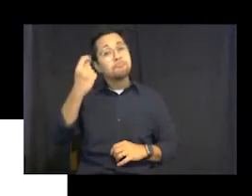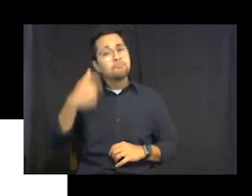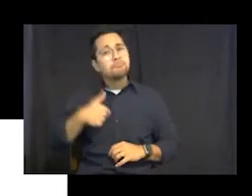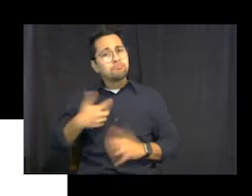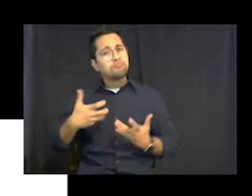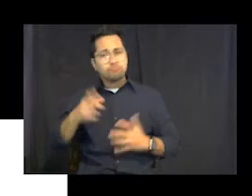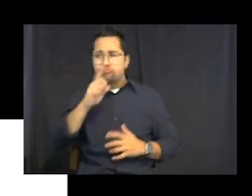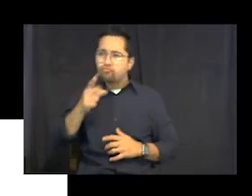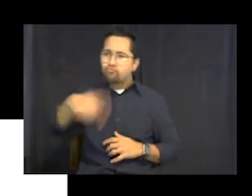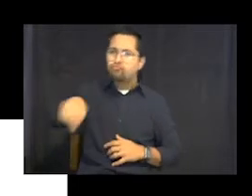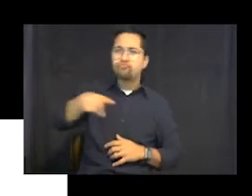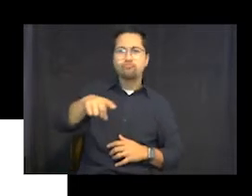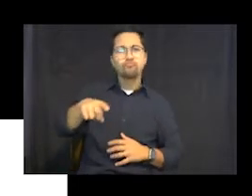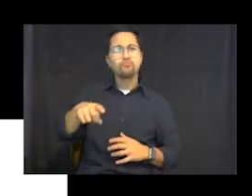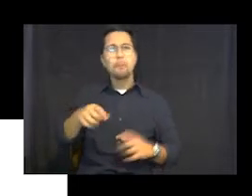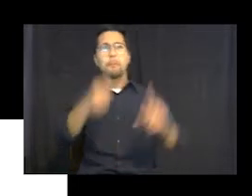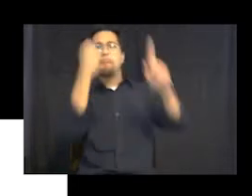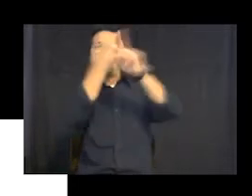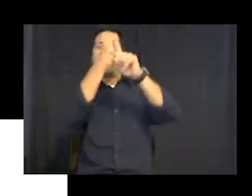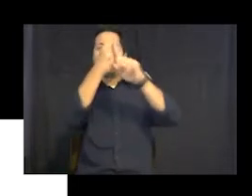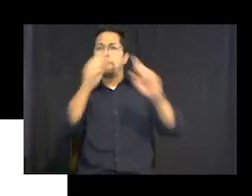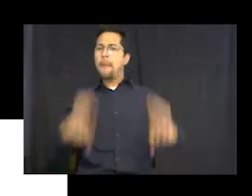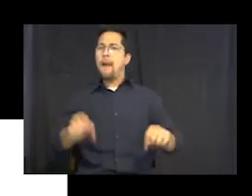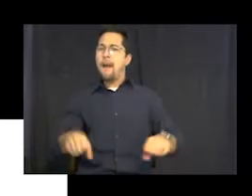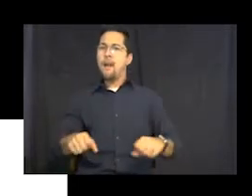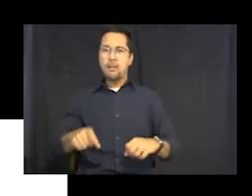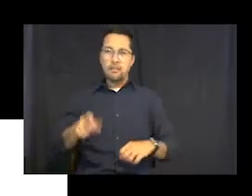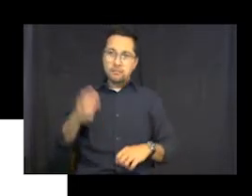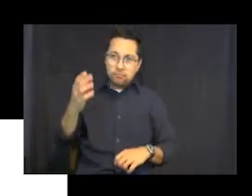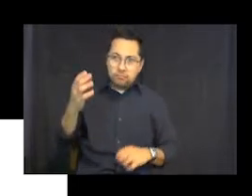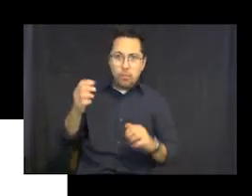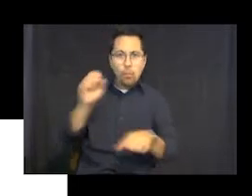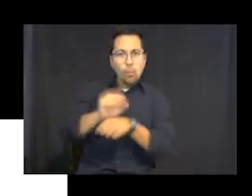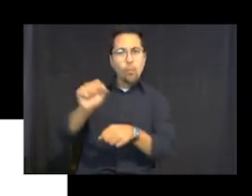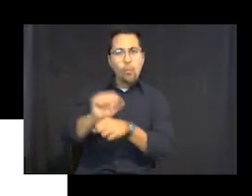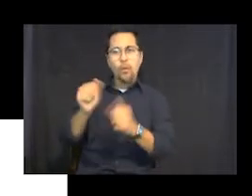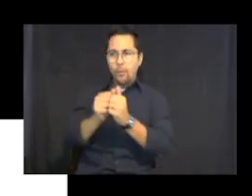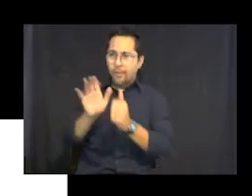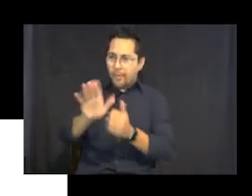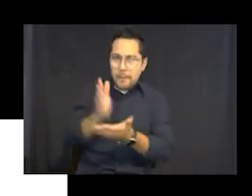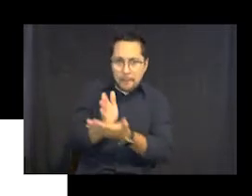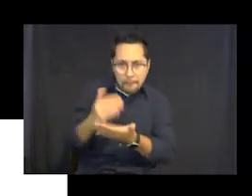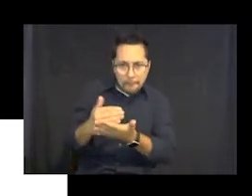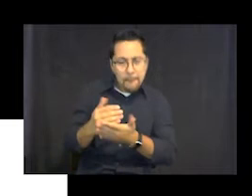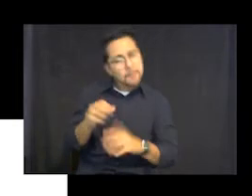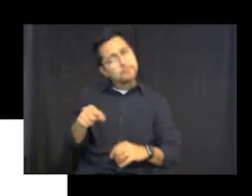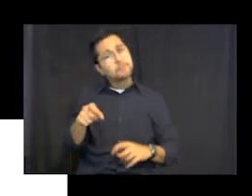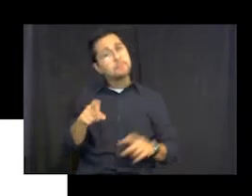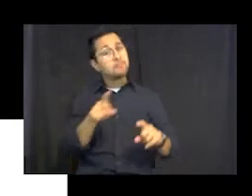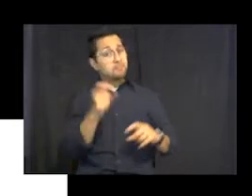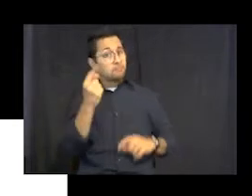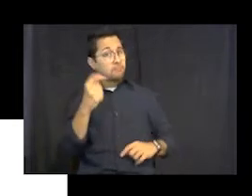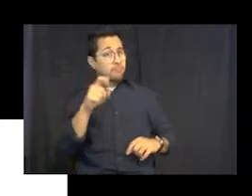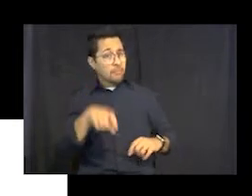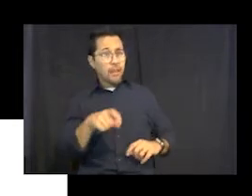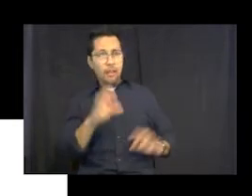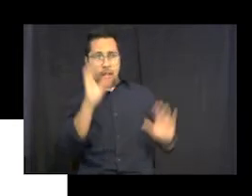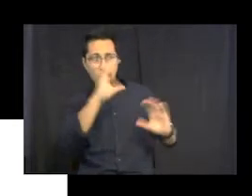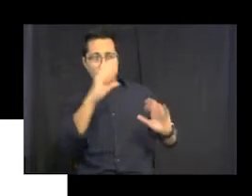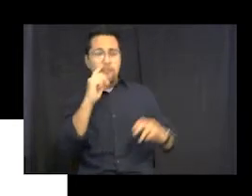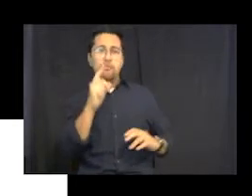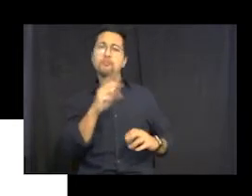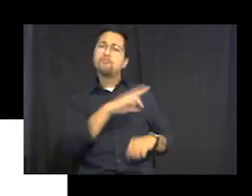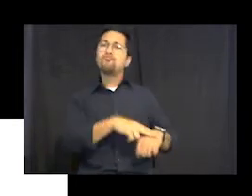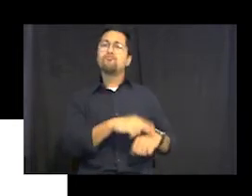all of our individuals reach their highest potential by working within their allotted budget, we also have to continue to locate suitable